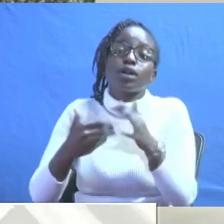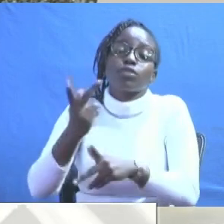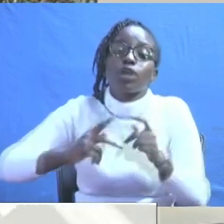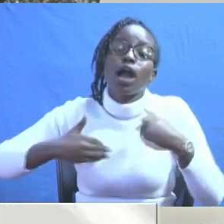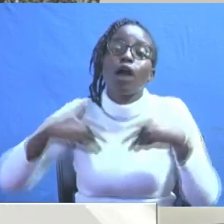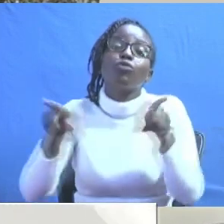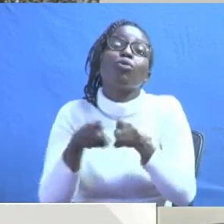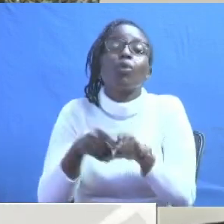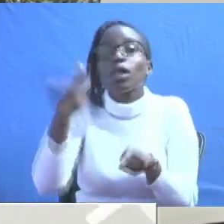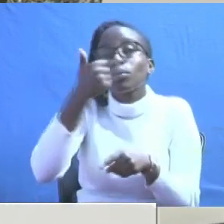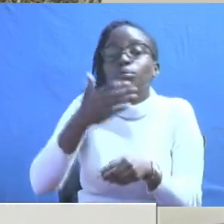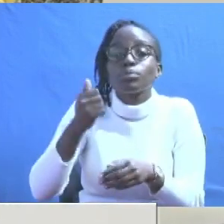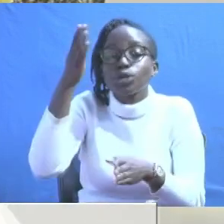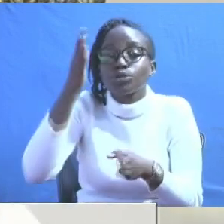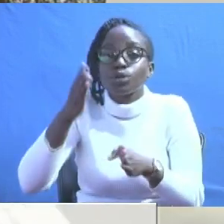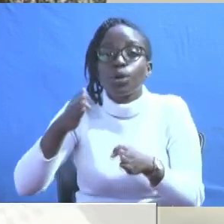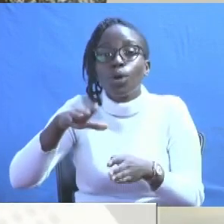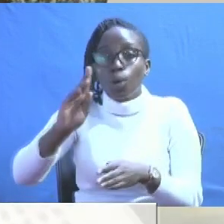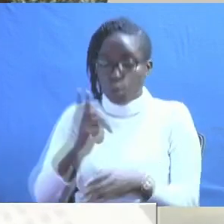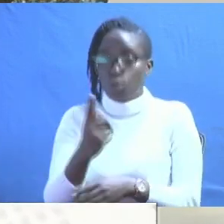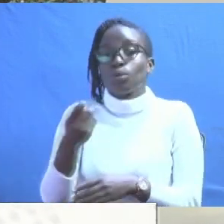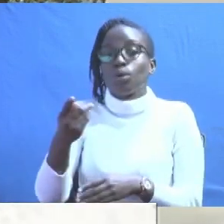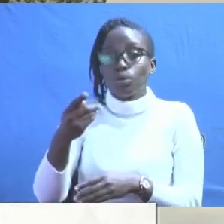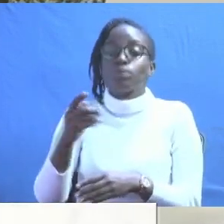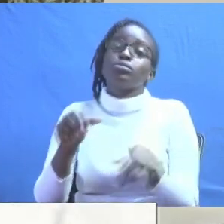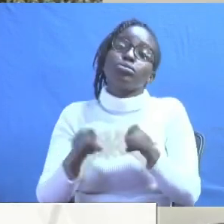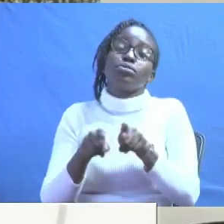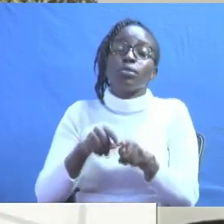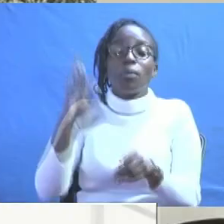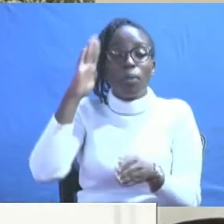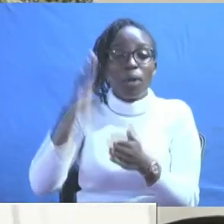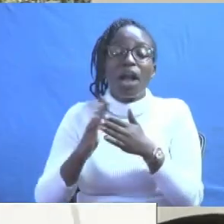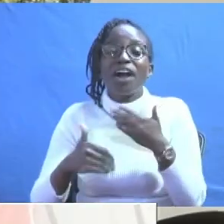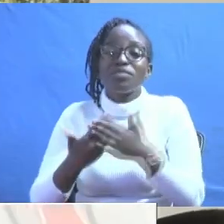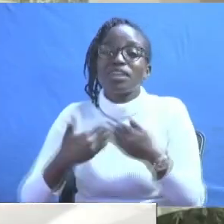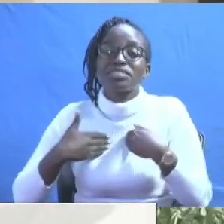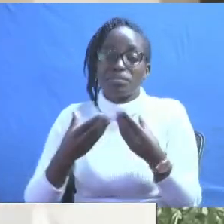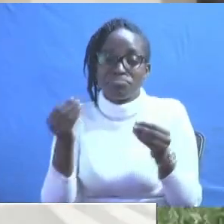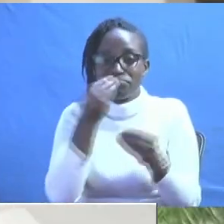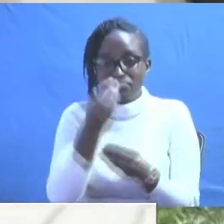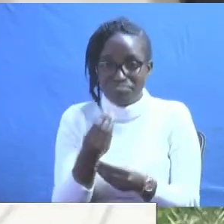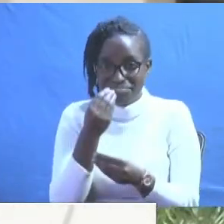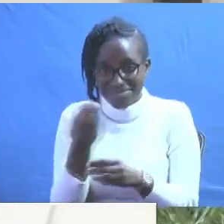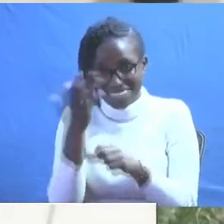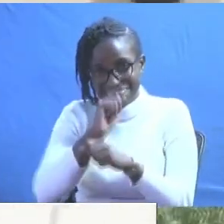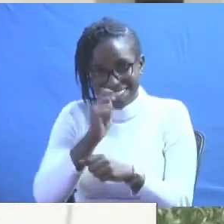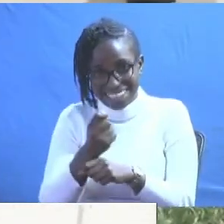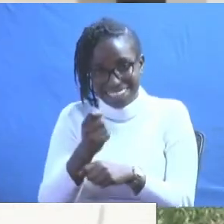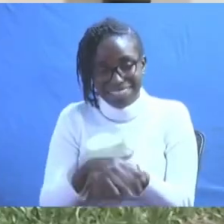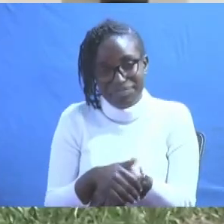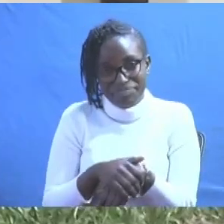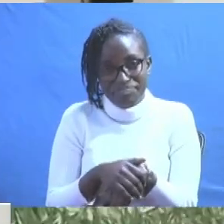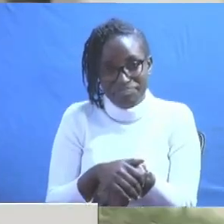believed to better position farmers to meet the rising demand for dairy and meat products. Muzi,